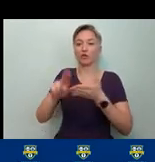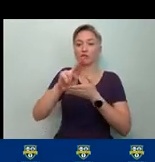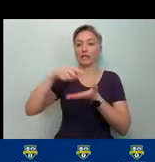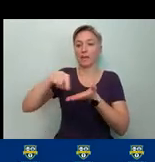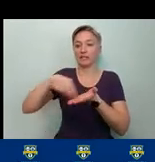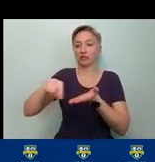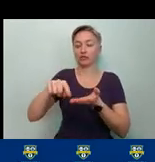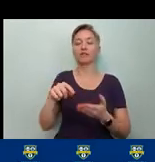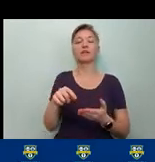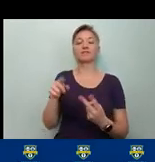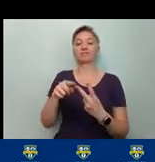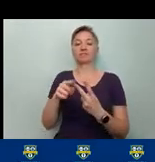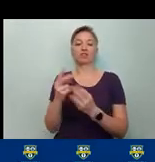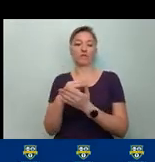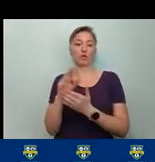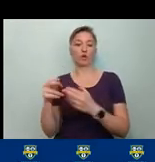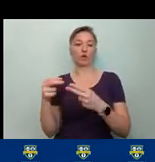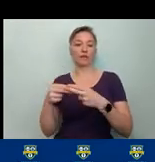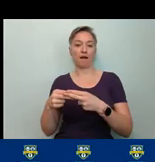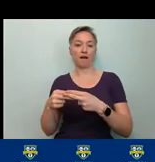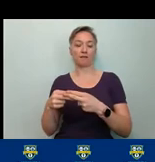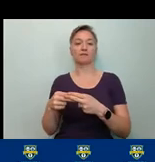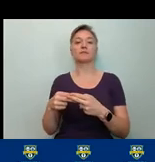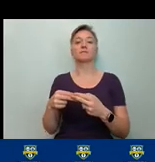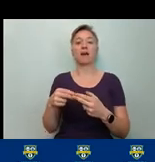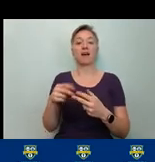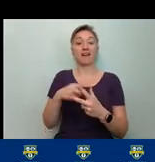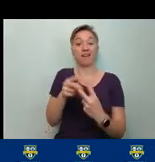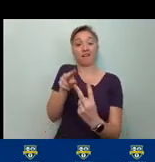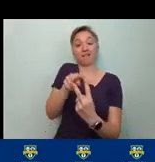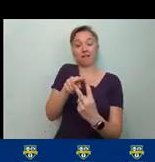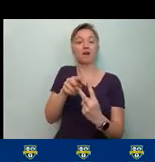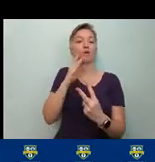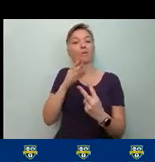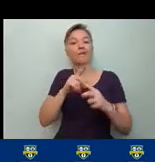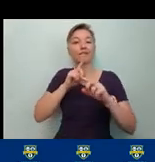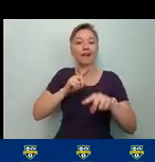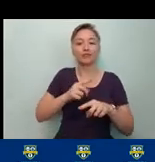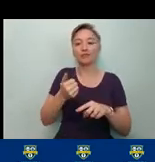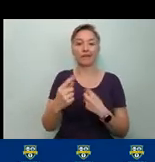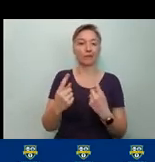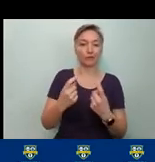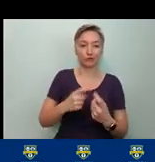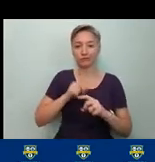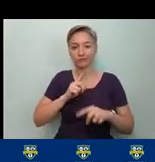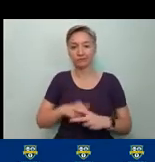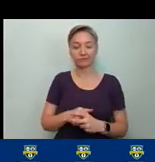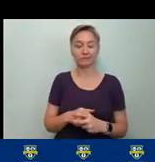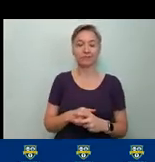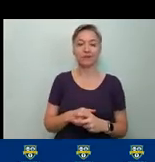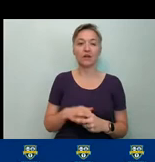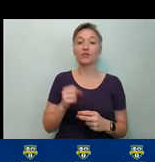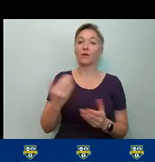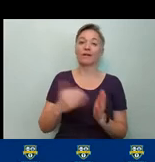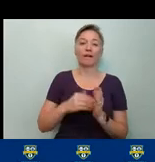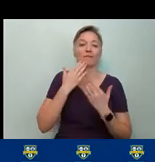will review her slides, and then Dan and Sonia will take us through the Q&A. I'd like to again thank everybody for joining us,